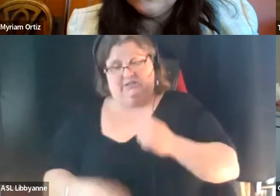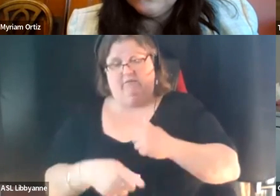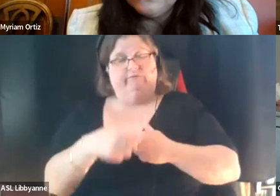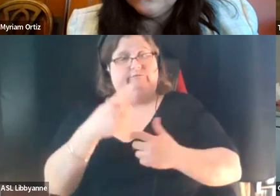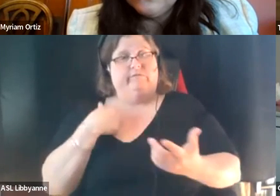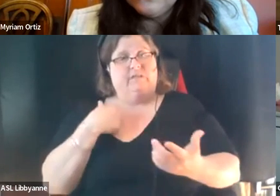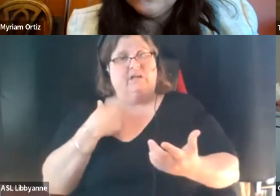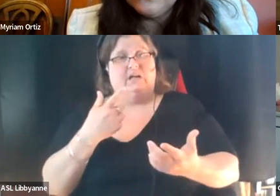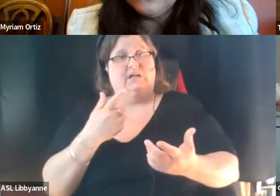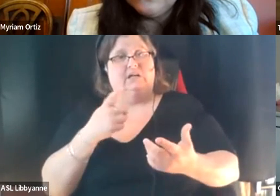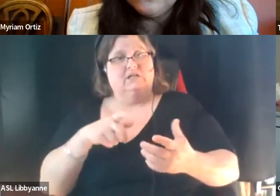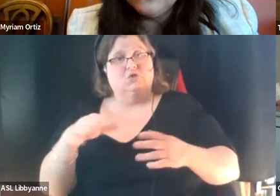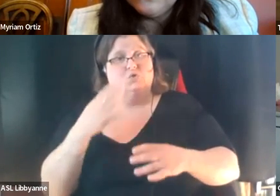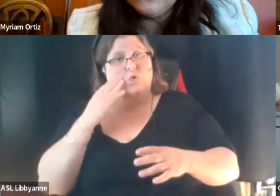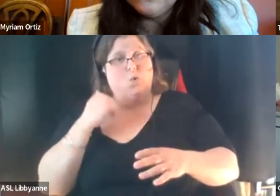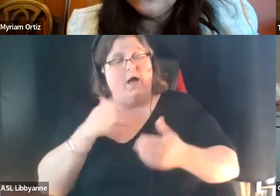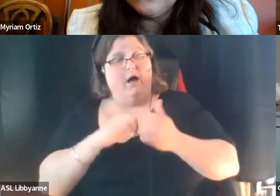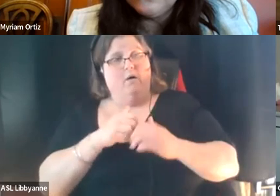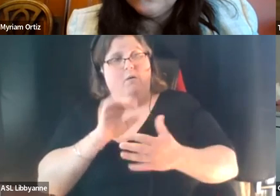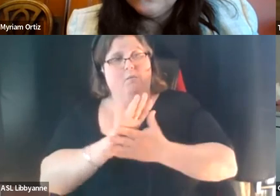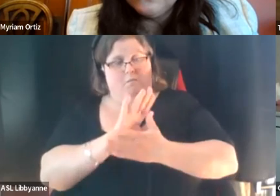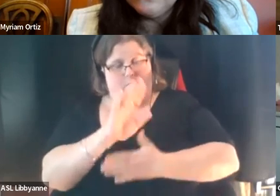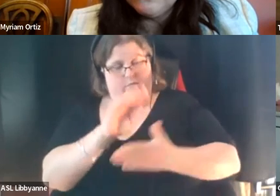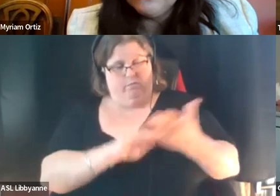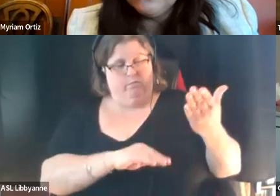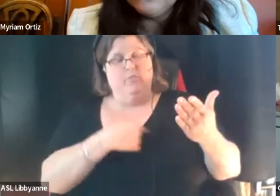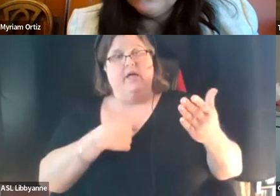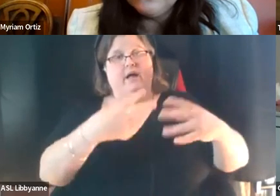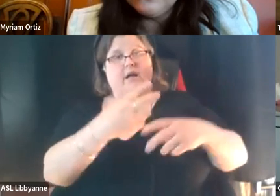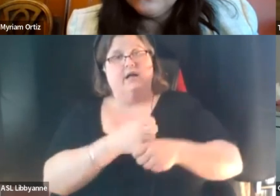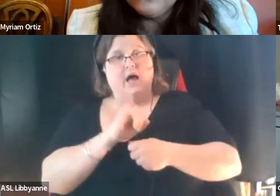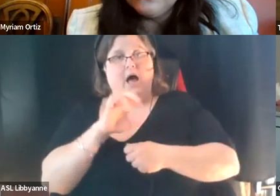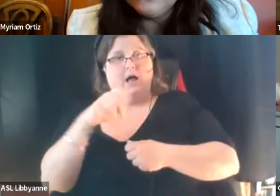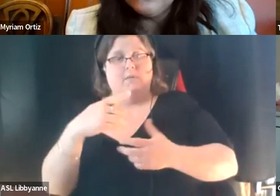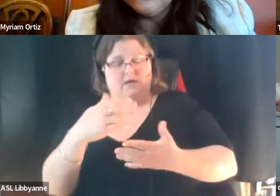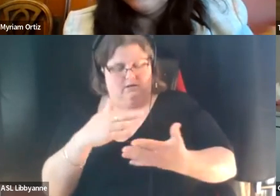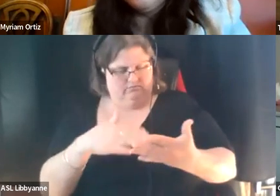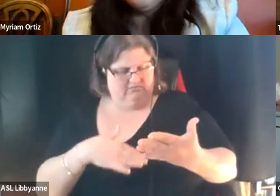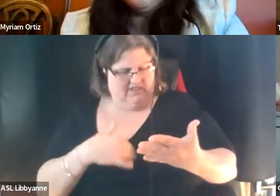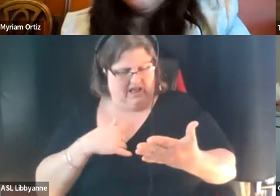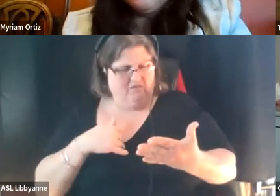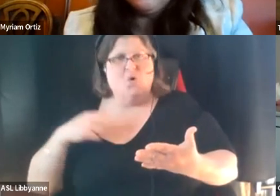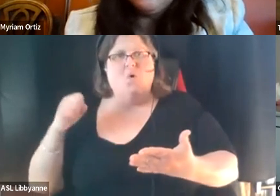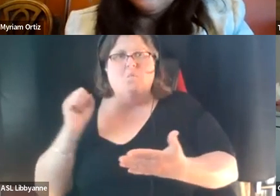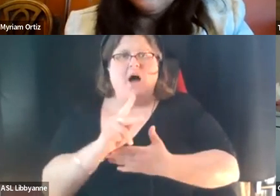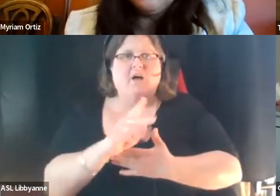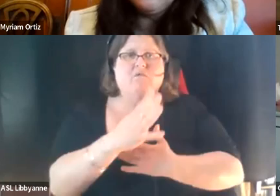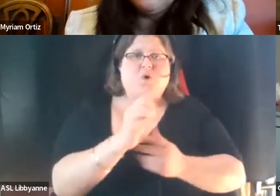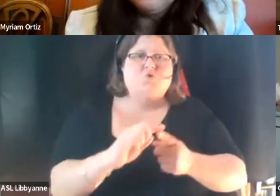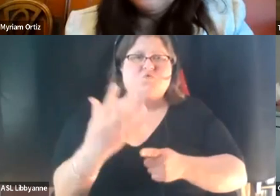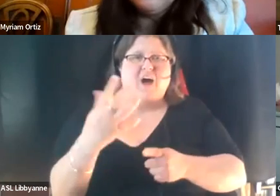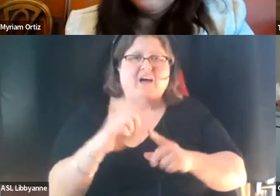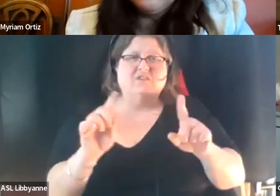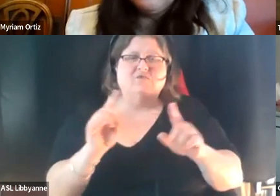papeles, he tenido que visitar 4 o 5 escuelas que mis niños han pasado de escuela en escuela. Necesito más que tengan